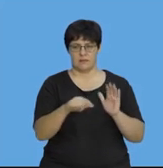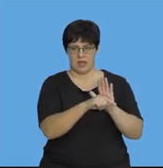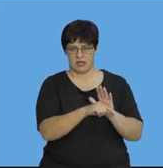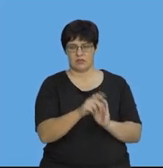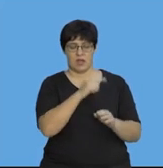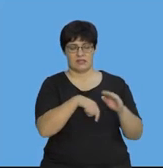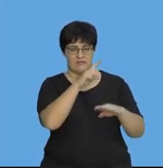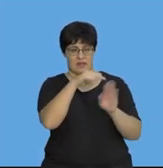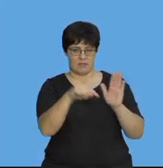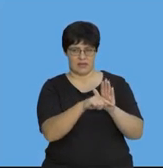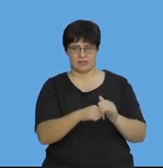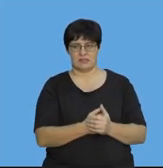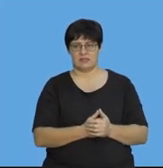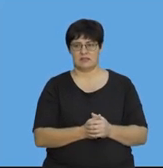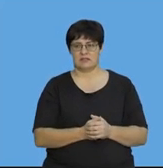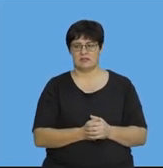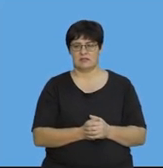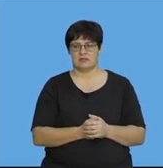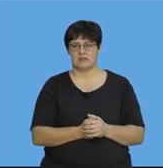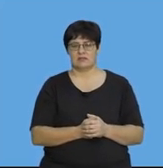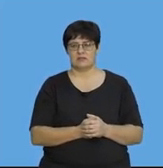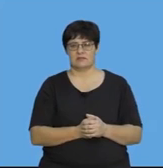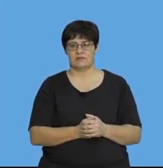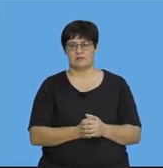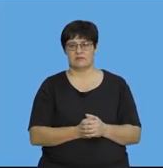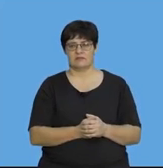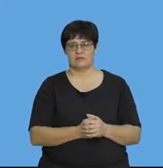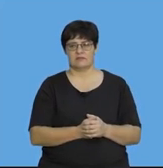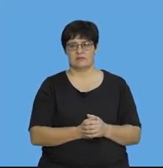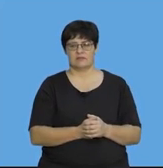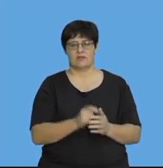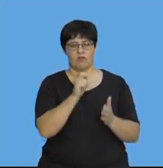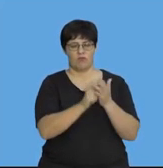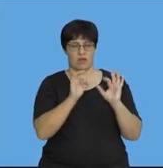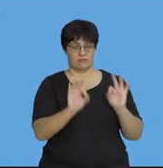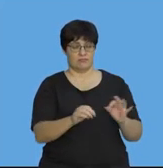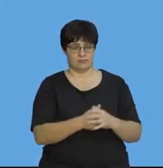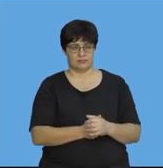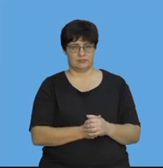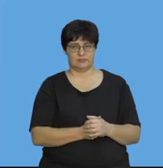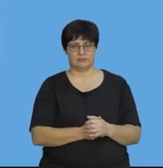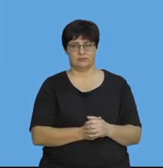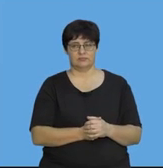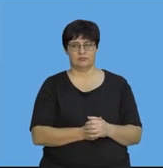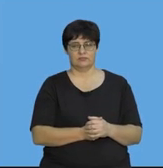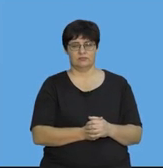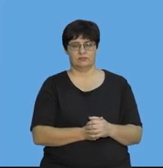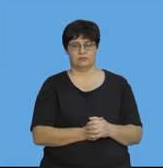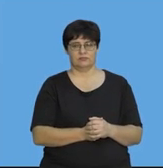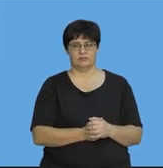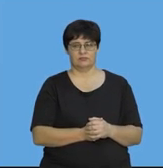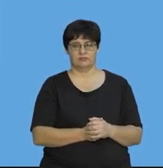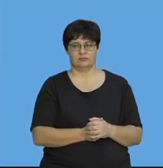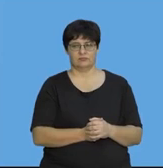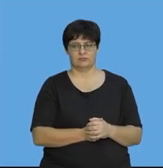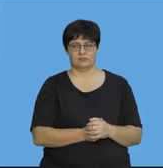This, well, that would be minus, because I was dividing by a minus. So let's just write this properly.